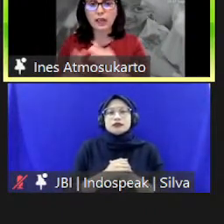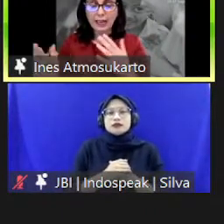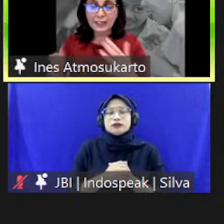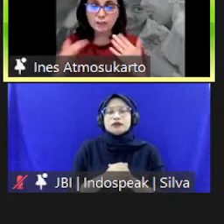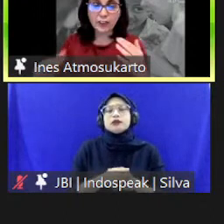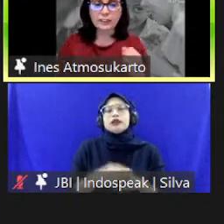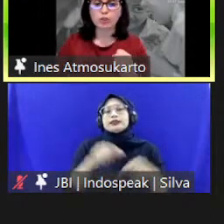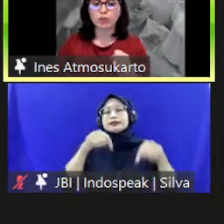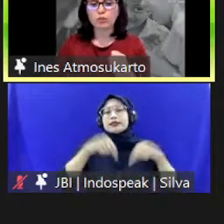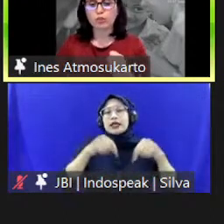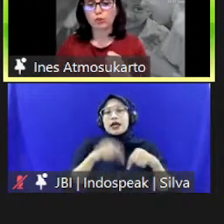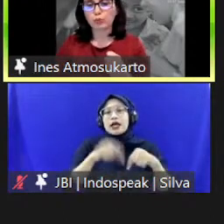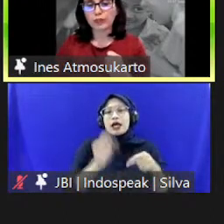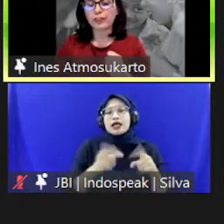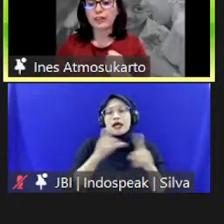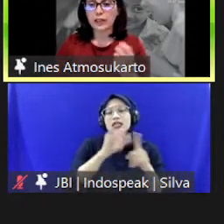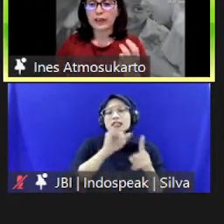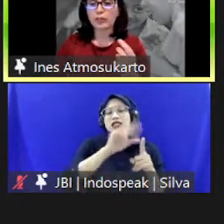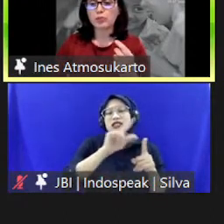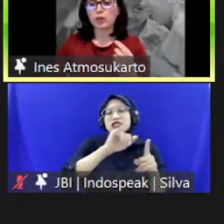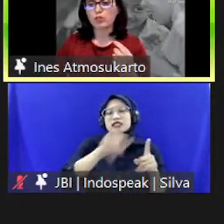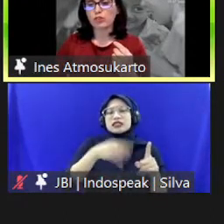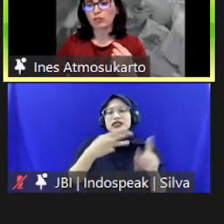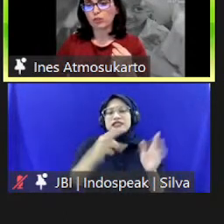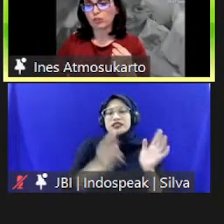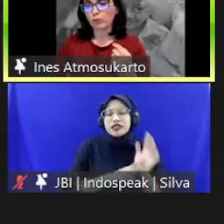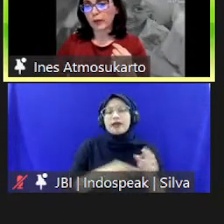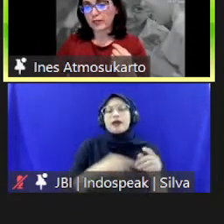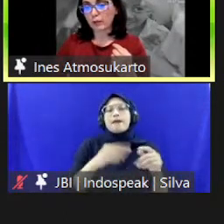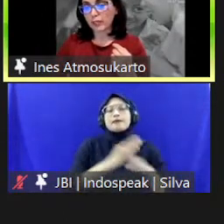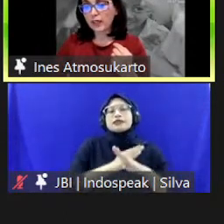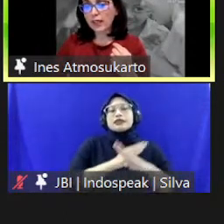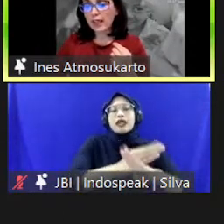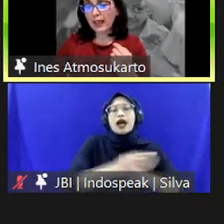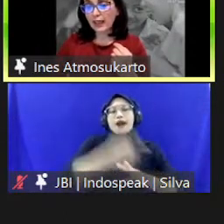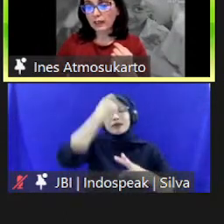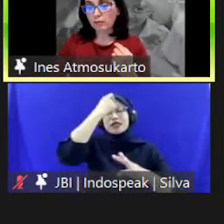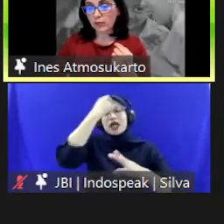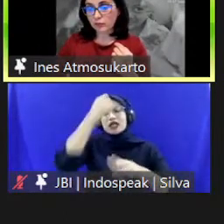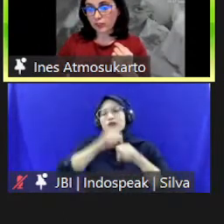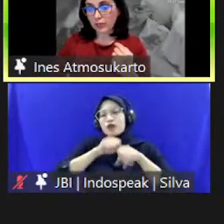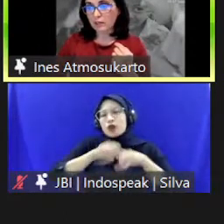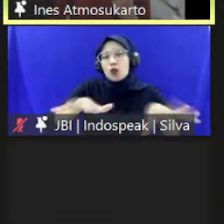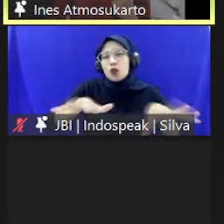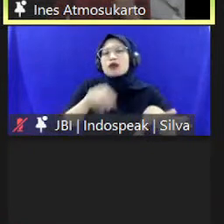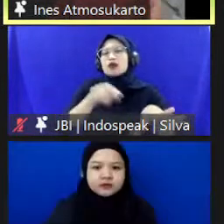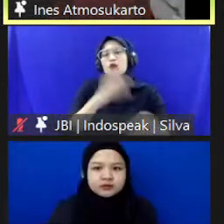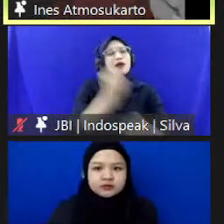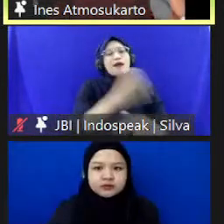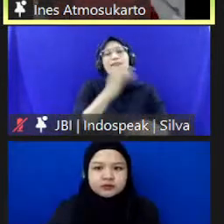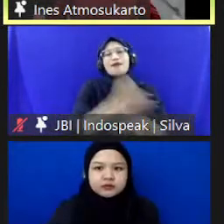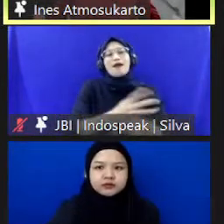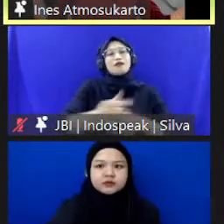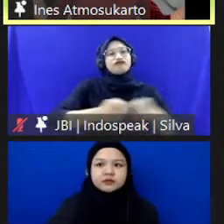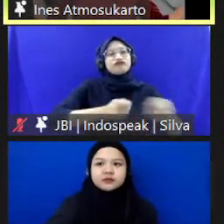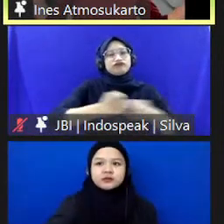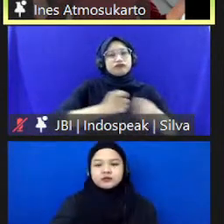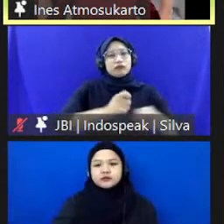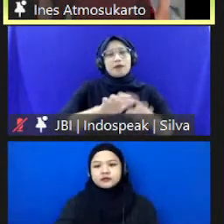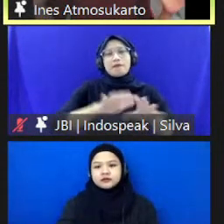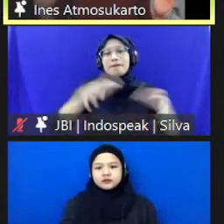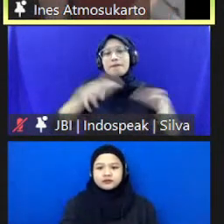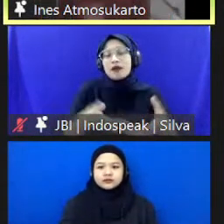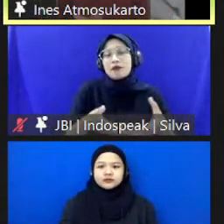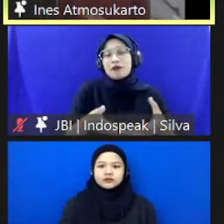Menular, has failed to prevent and respond to the pandemic. And Mas Firman, my last slide is